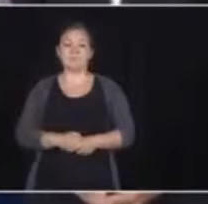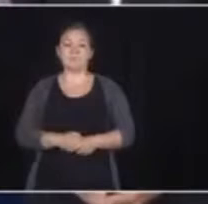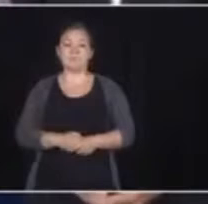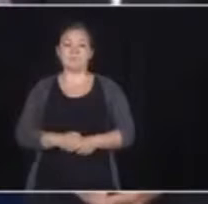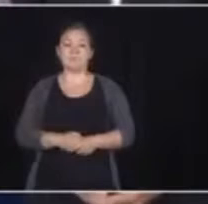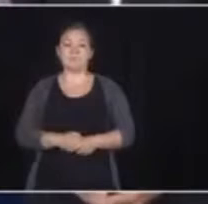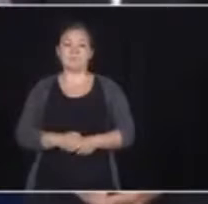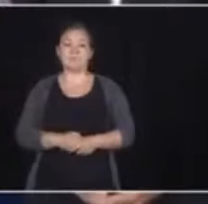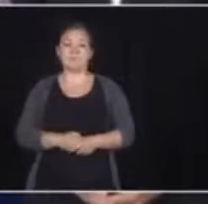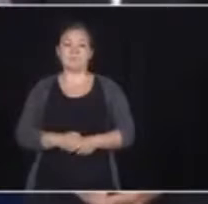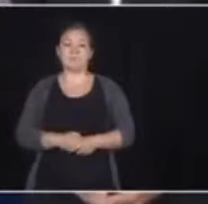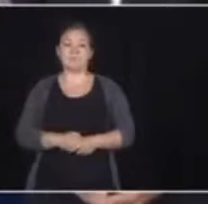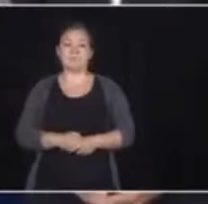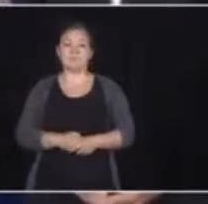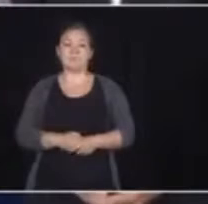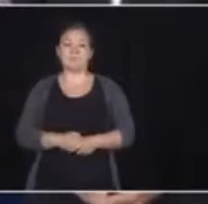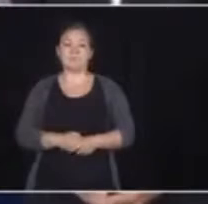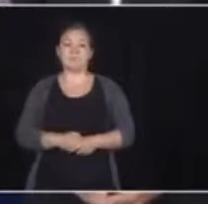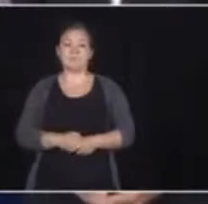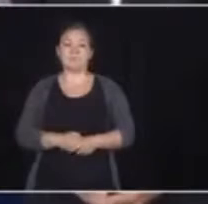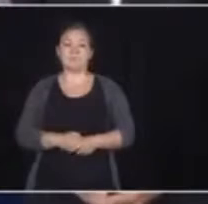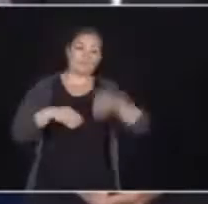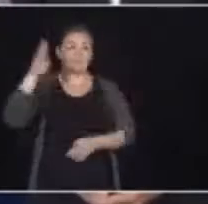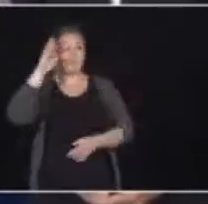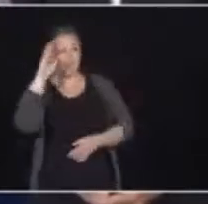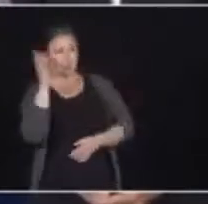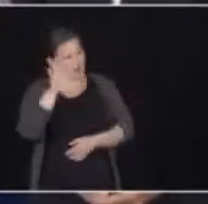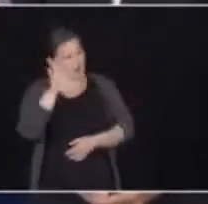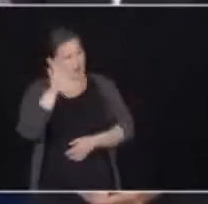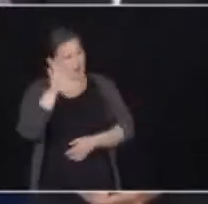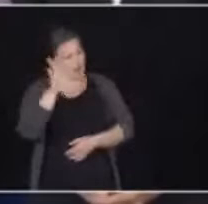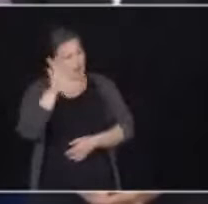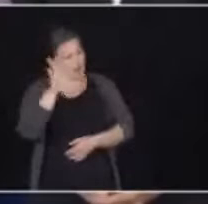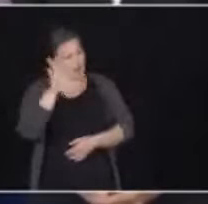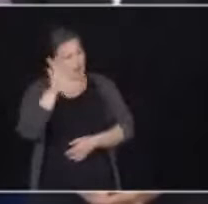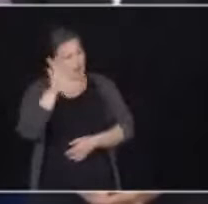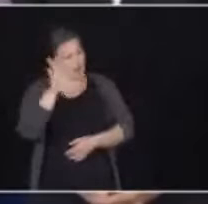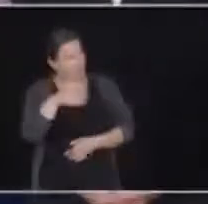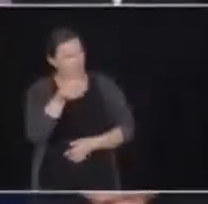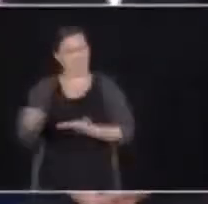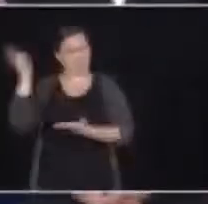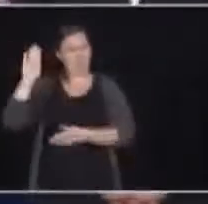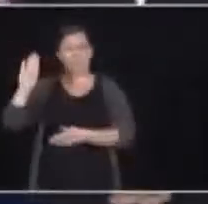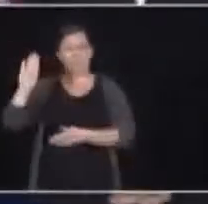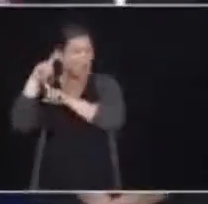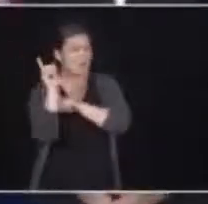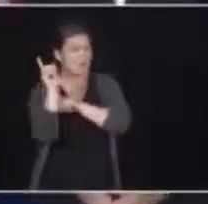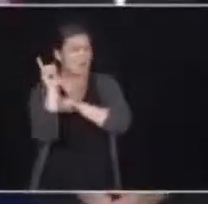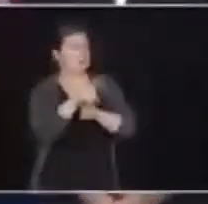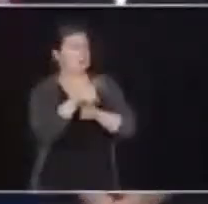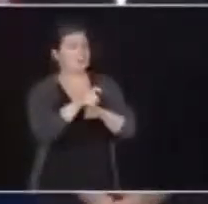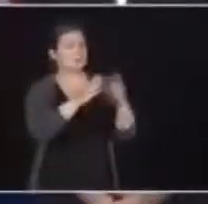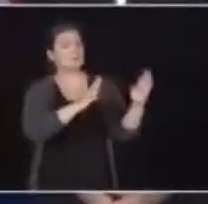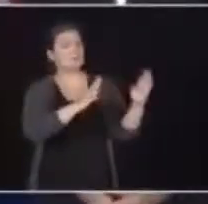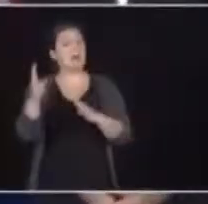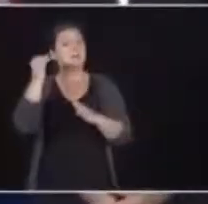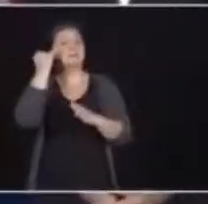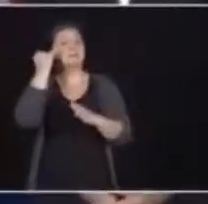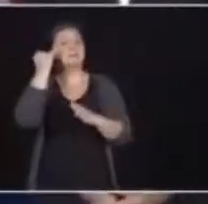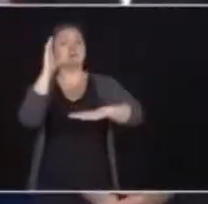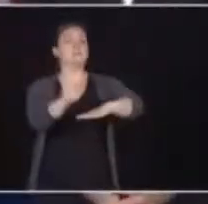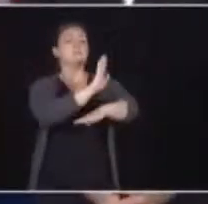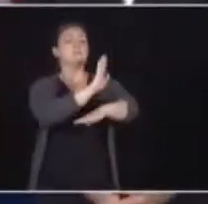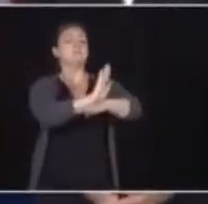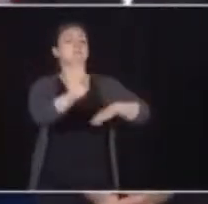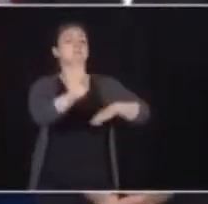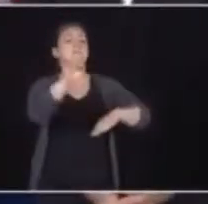back, you took a question from TBC's Mike Crawley. He asked if you were planning to give some immunity to businesses concerning civil claims